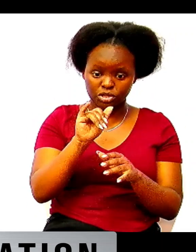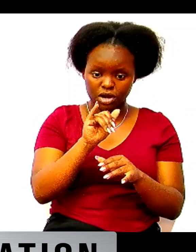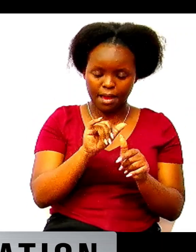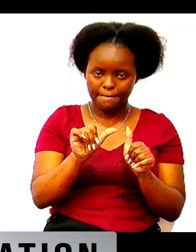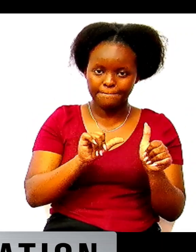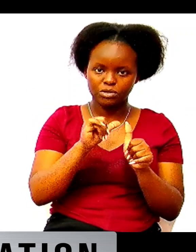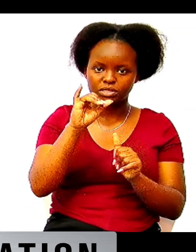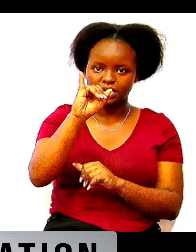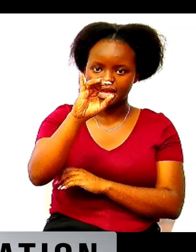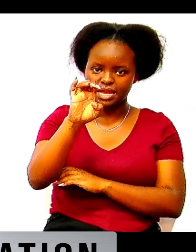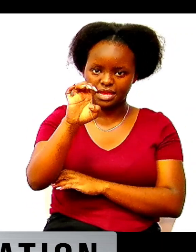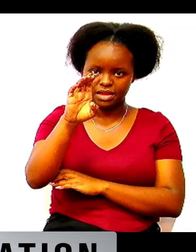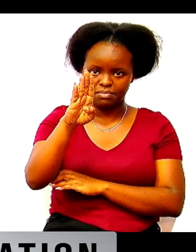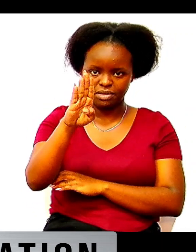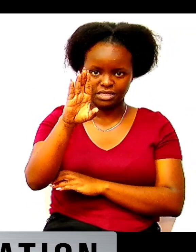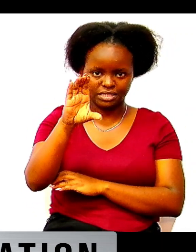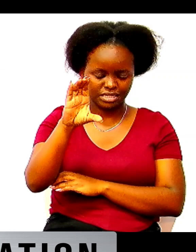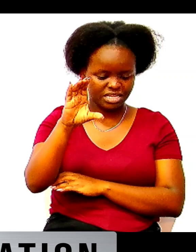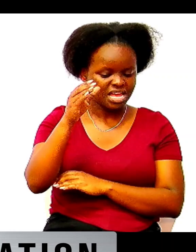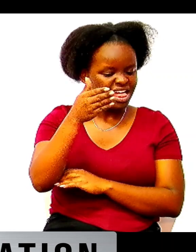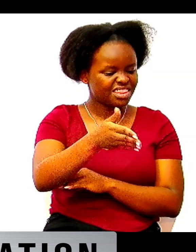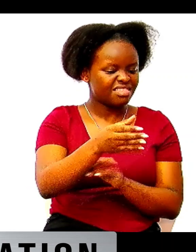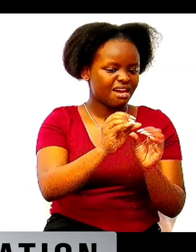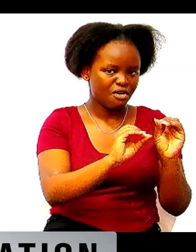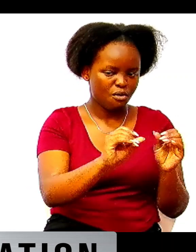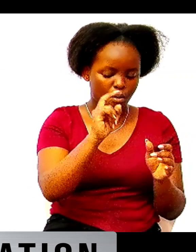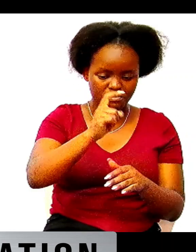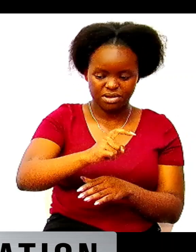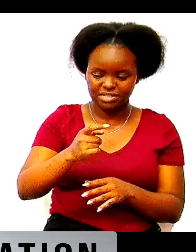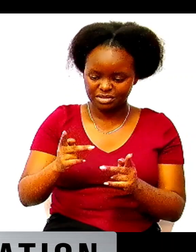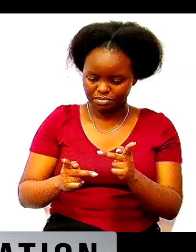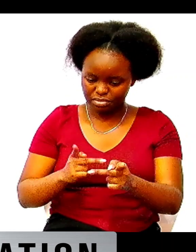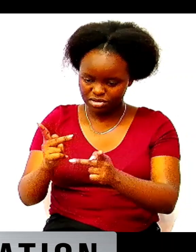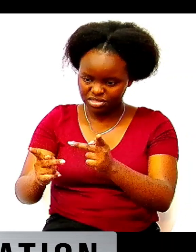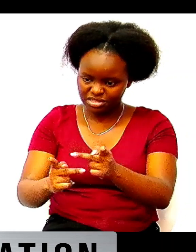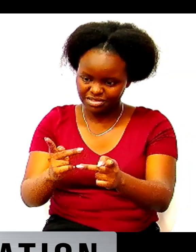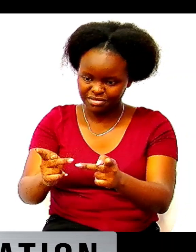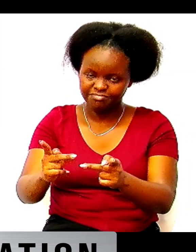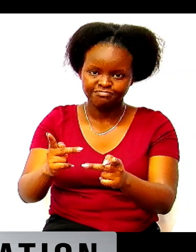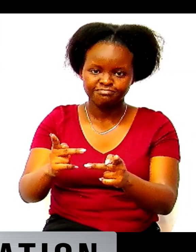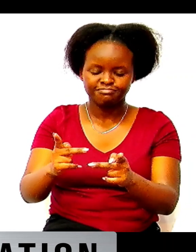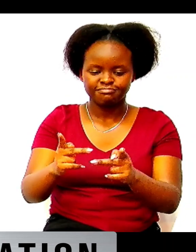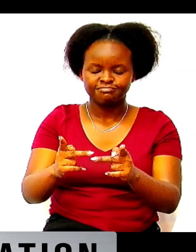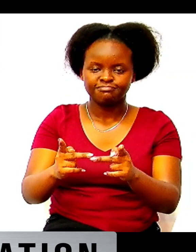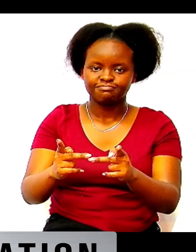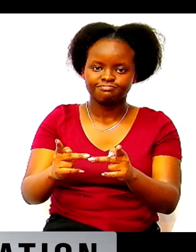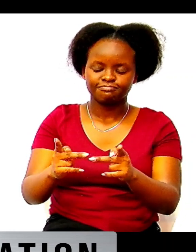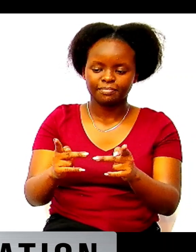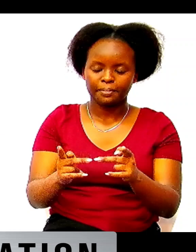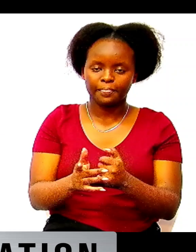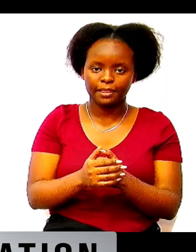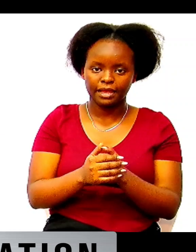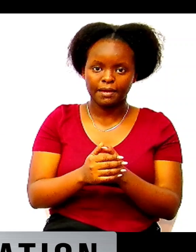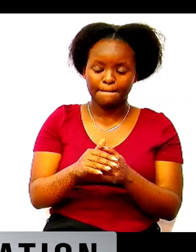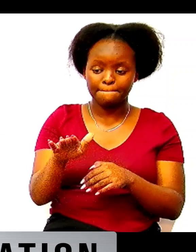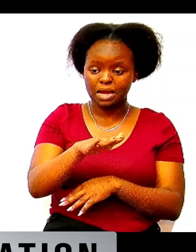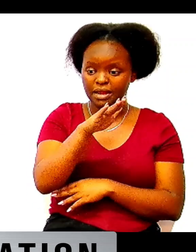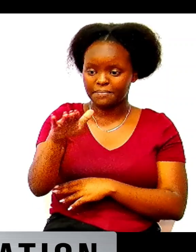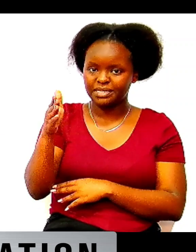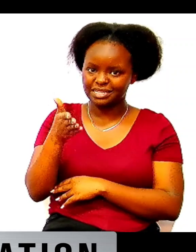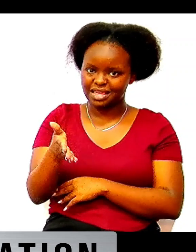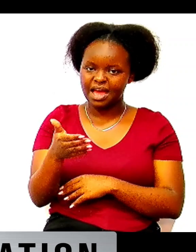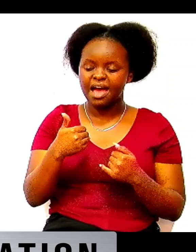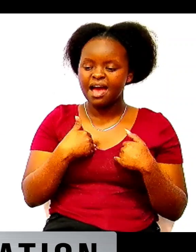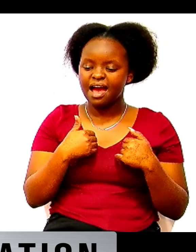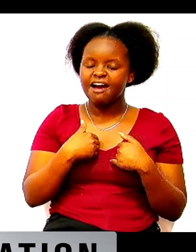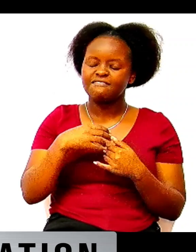yet in place. It has to go through the process of vetting in Parliament. Right. There is court cases, including ours truly. We have